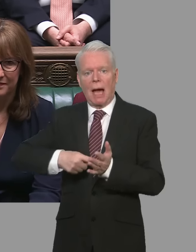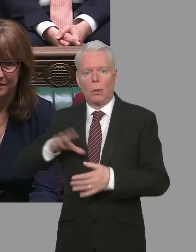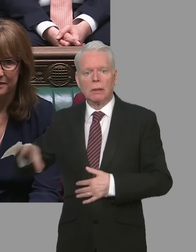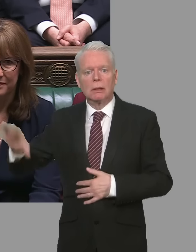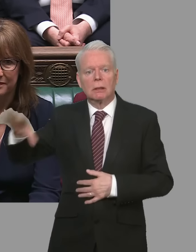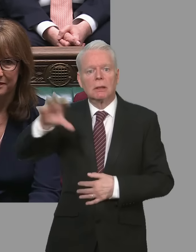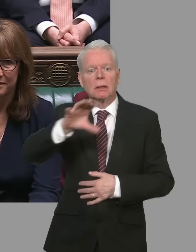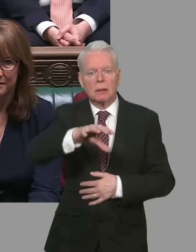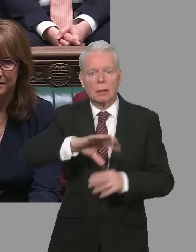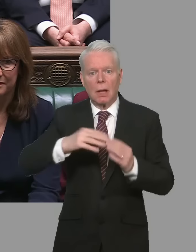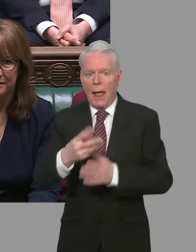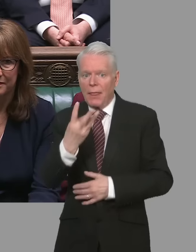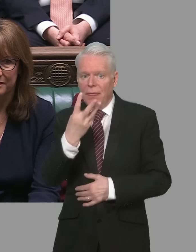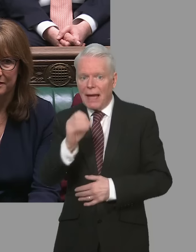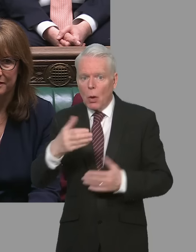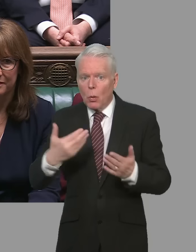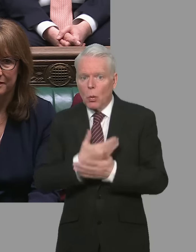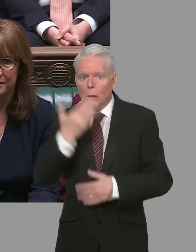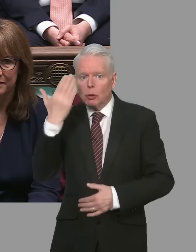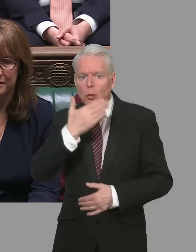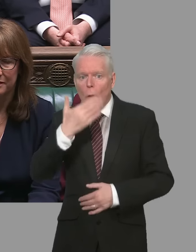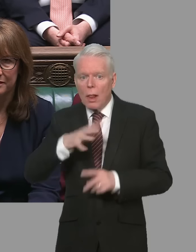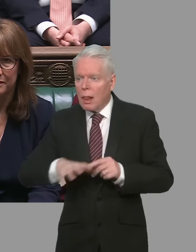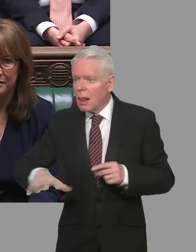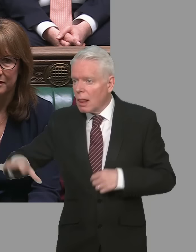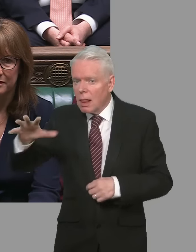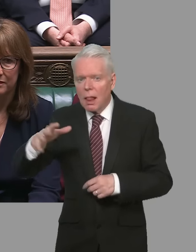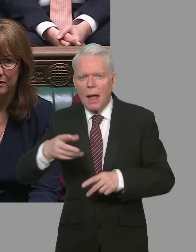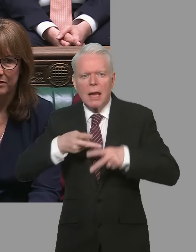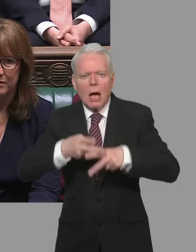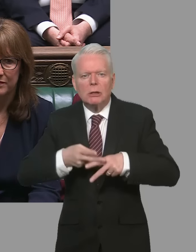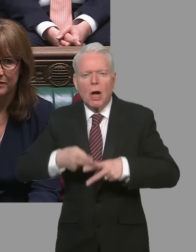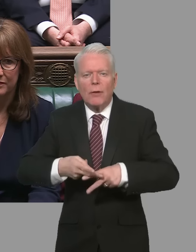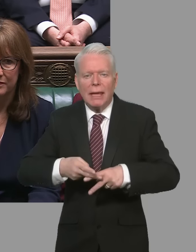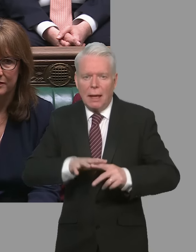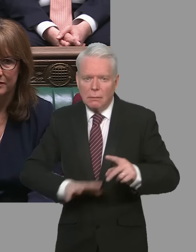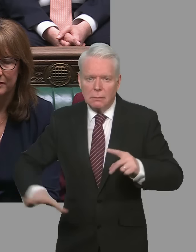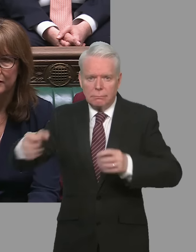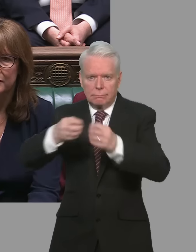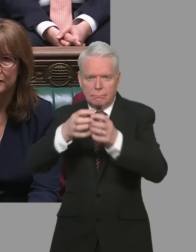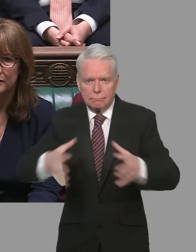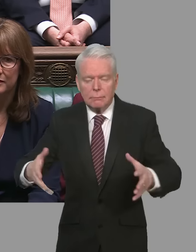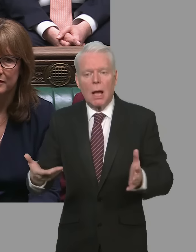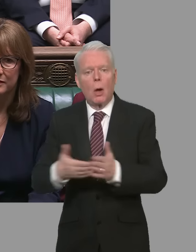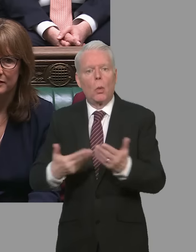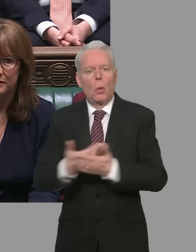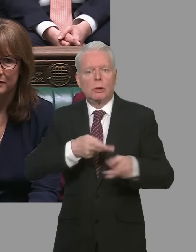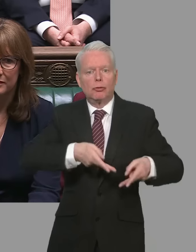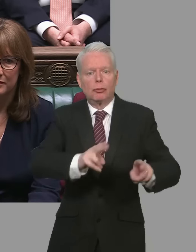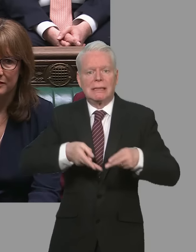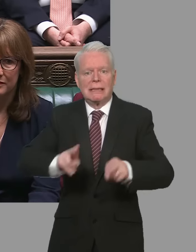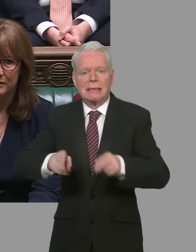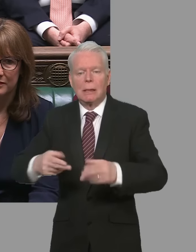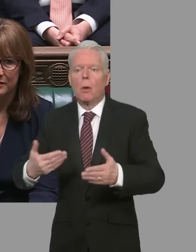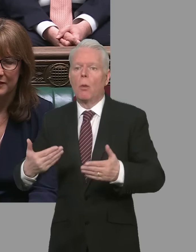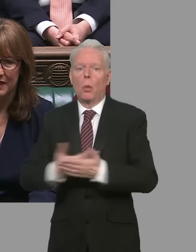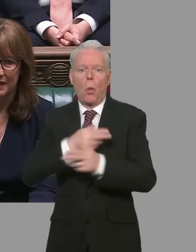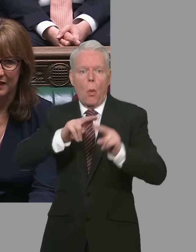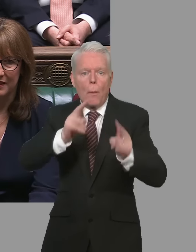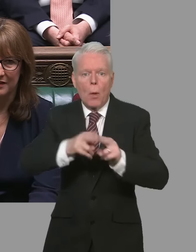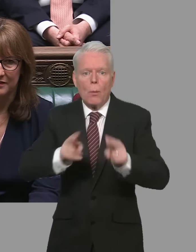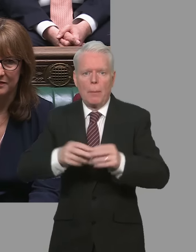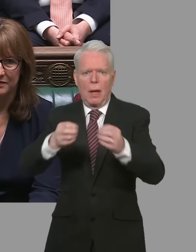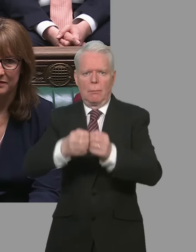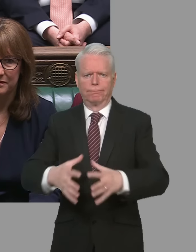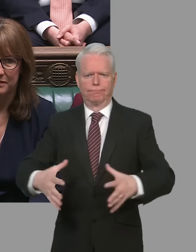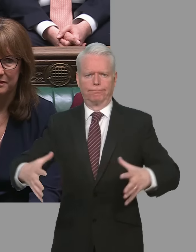living. Mr. Speaker, today we will also celebrate the installation of the new Archbishop of Canterbury.